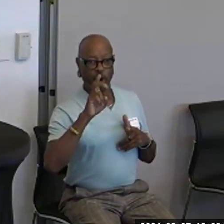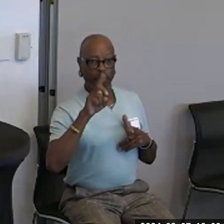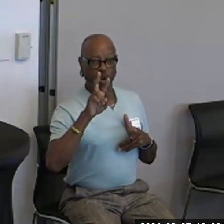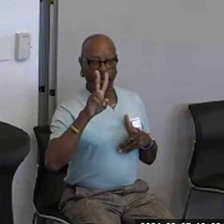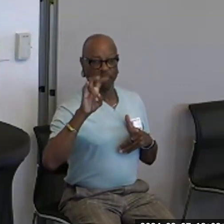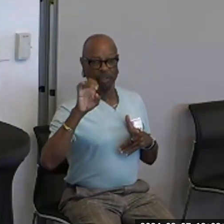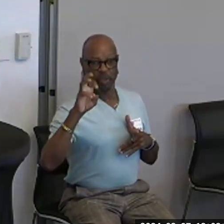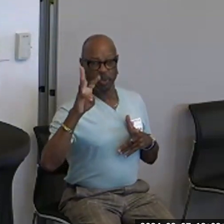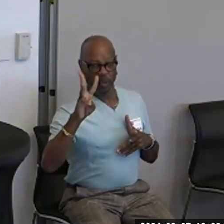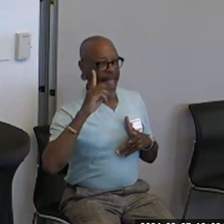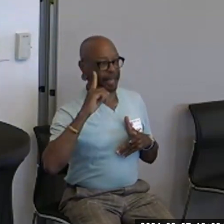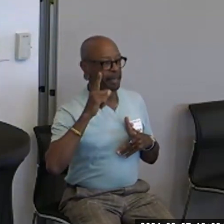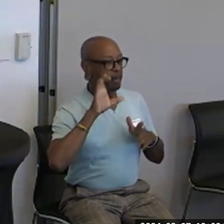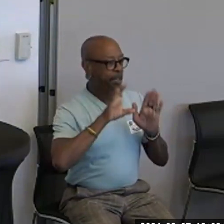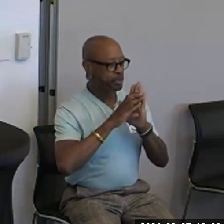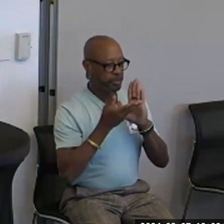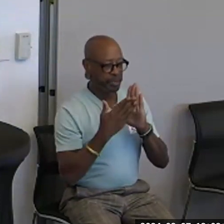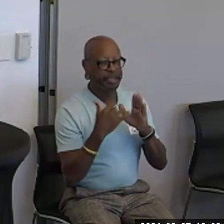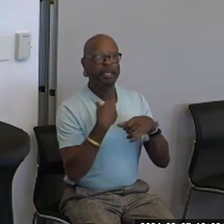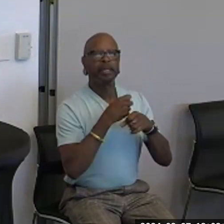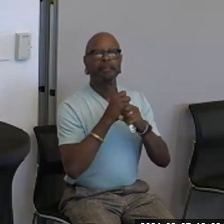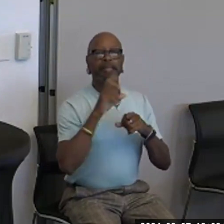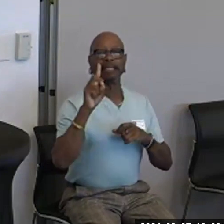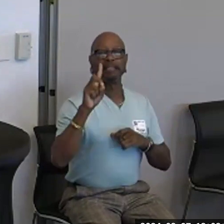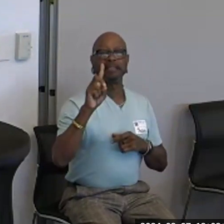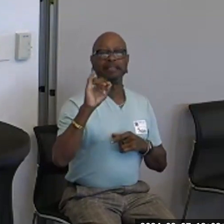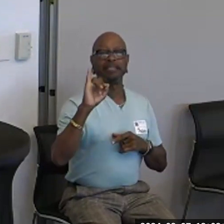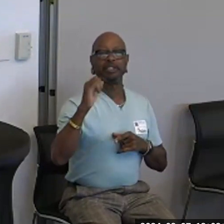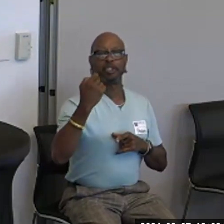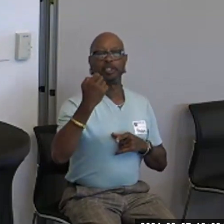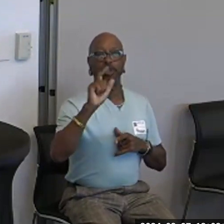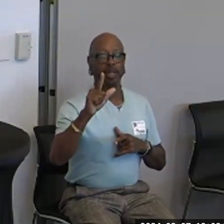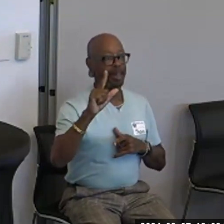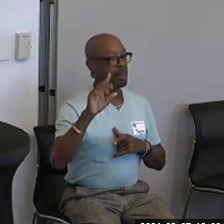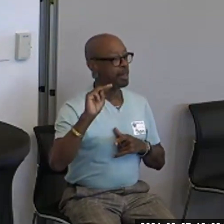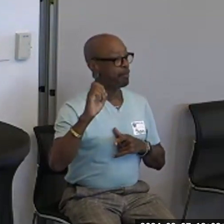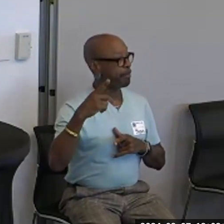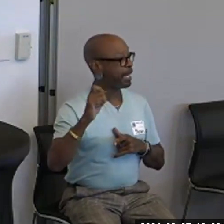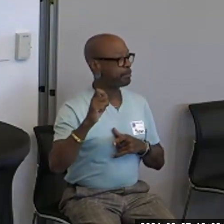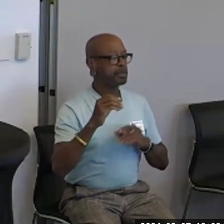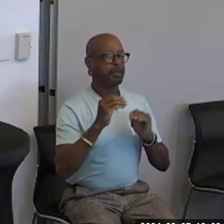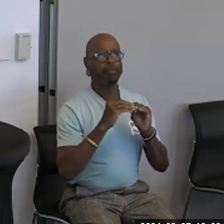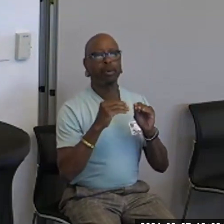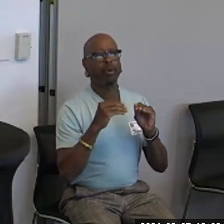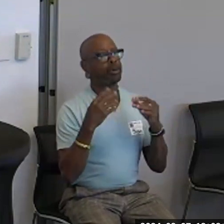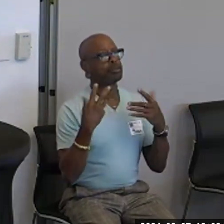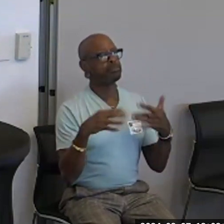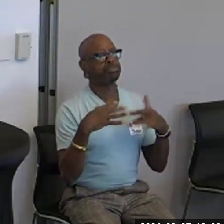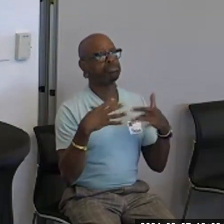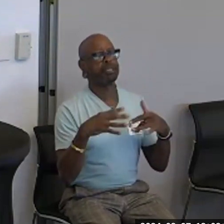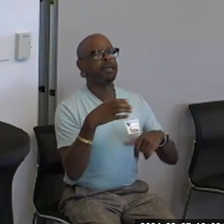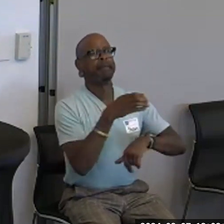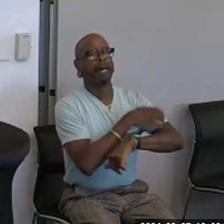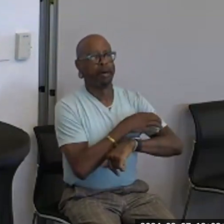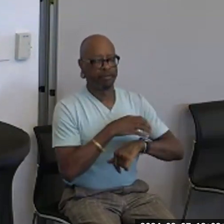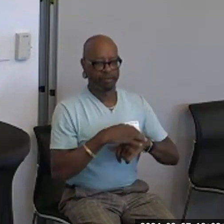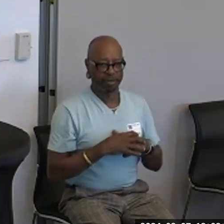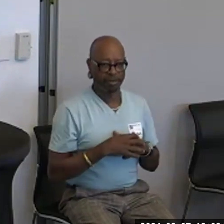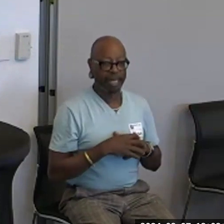things makes digital maps so much more powerful, and vice versa. The digital